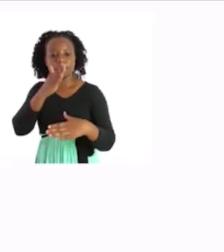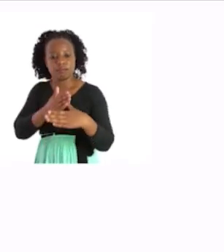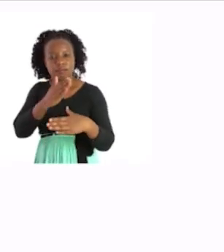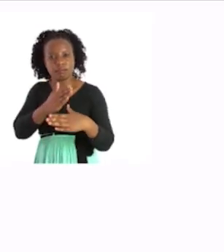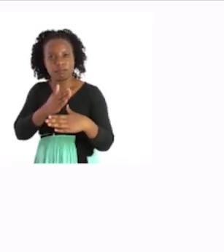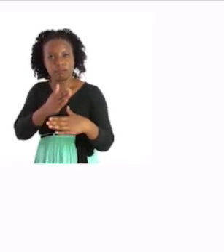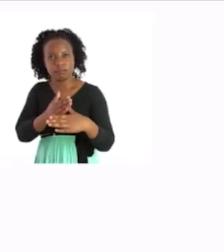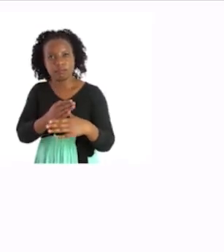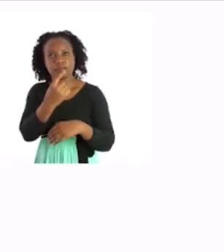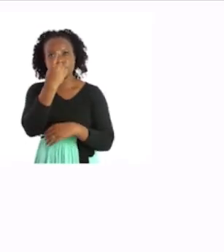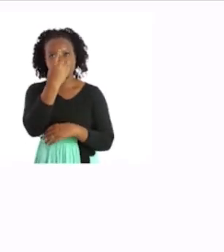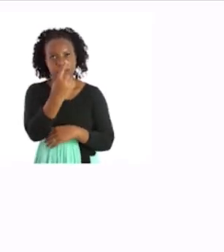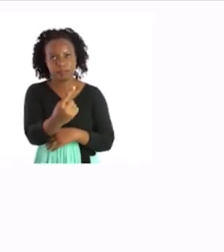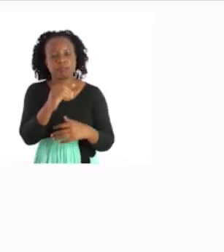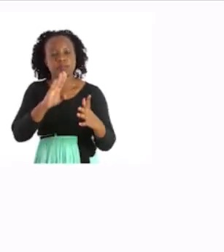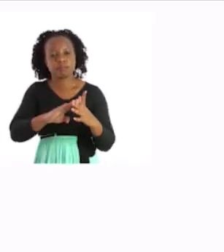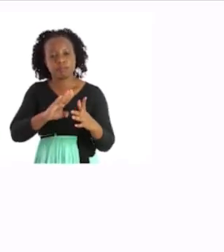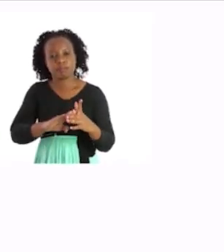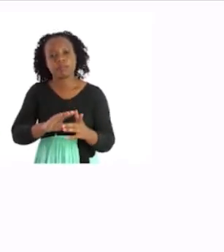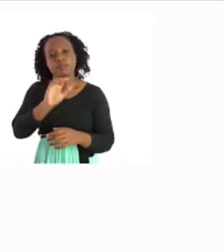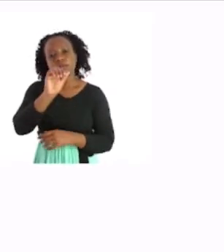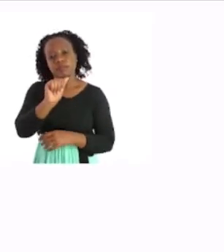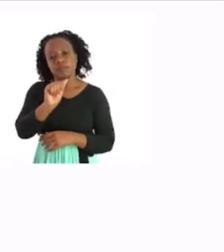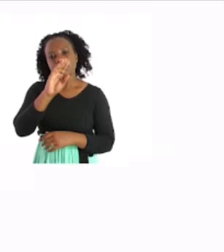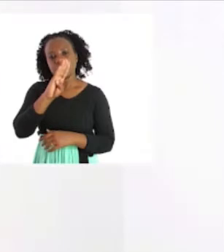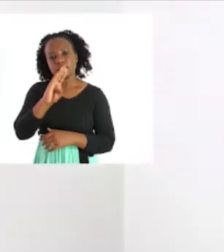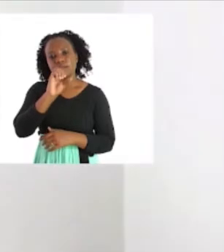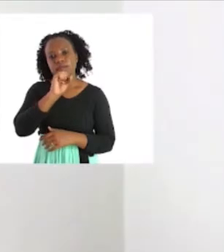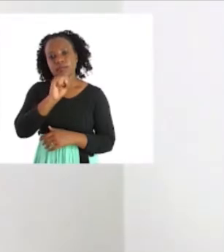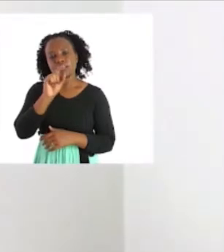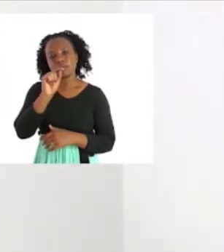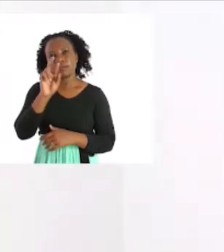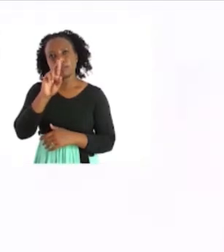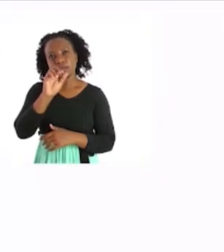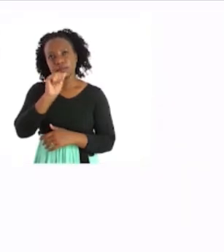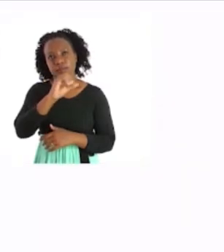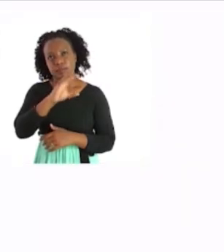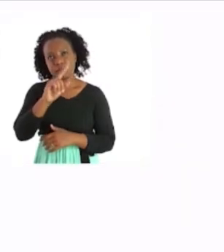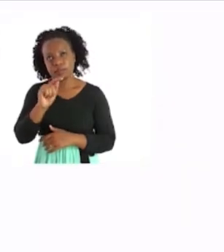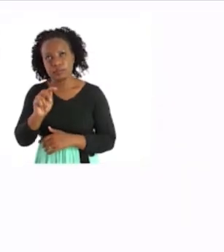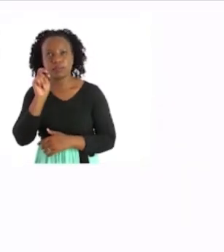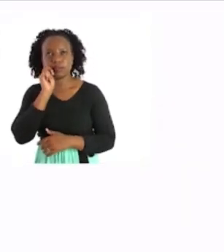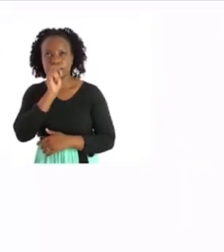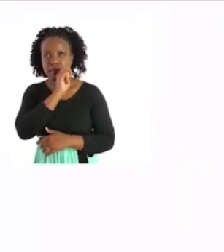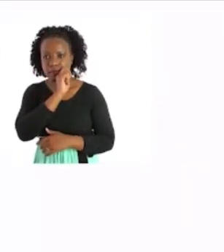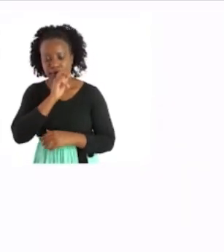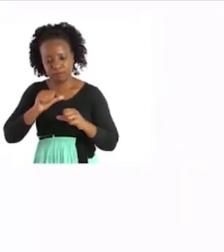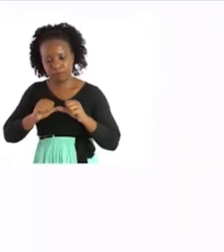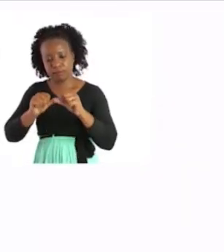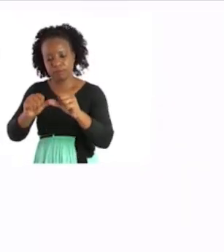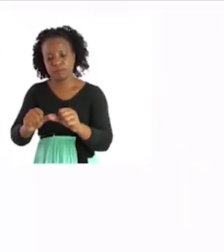1 on abstract noun. Moving on to page 18. On